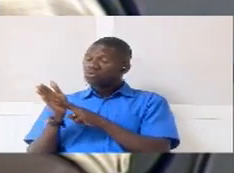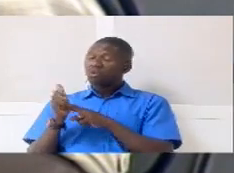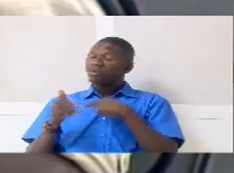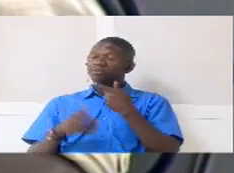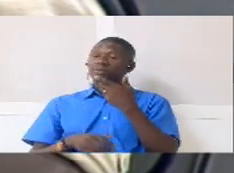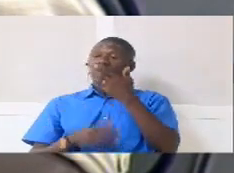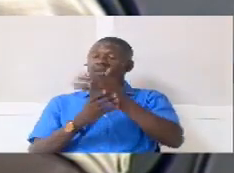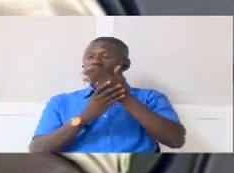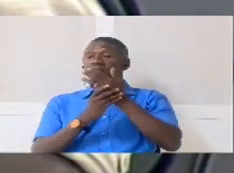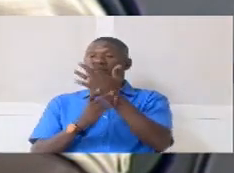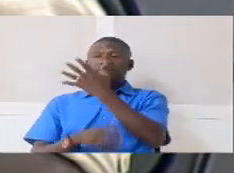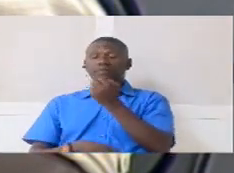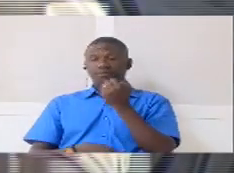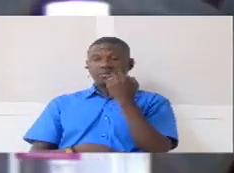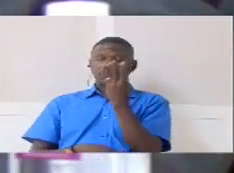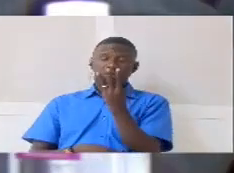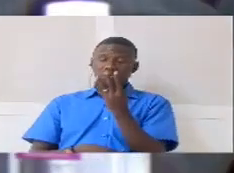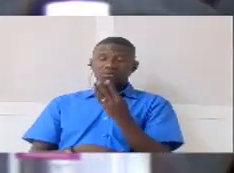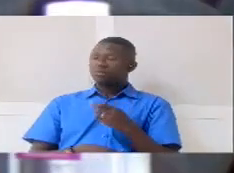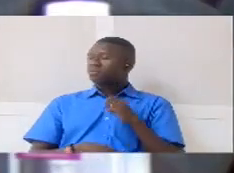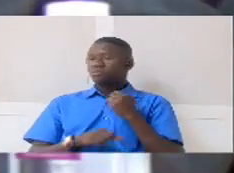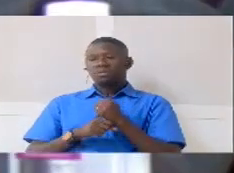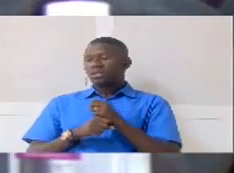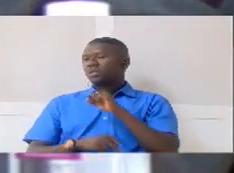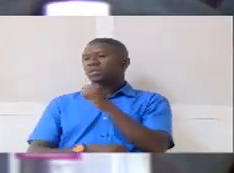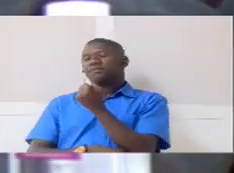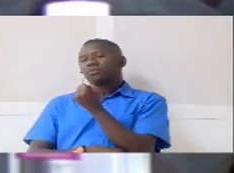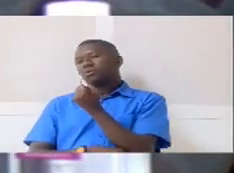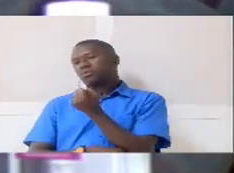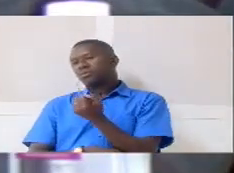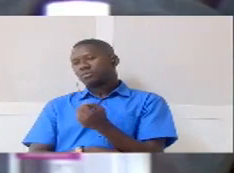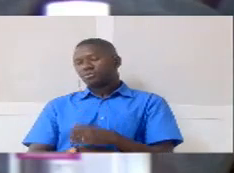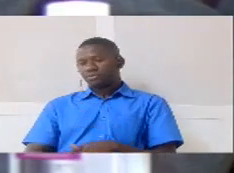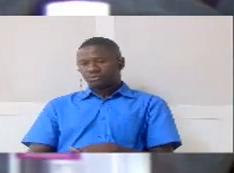1954, it will be difficult. In that case,